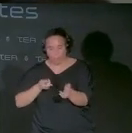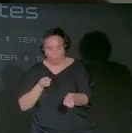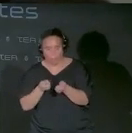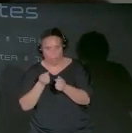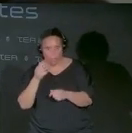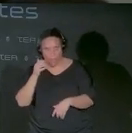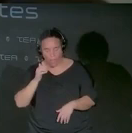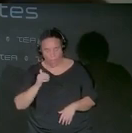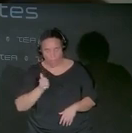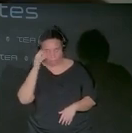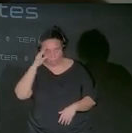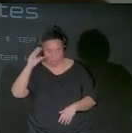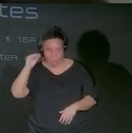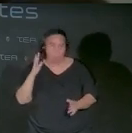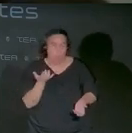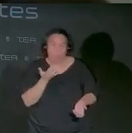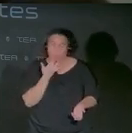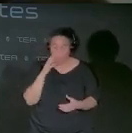you can't